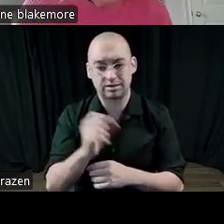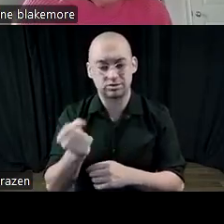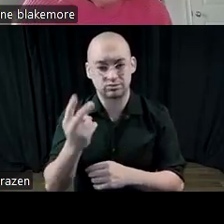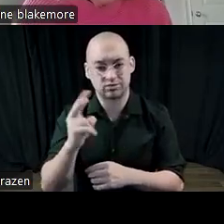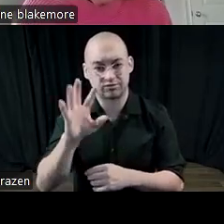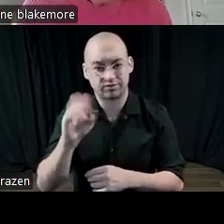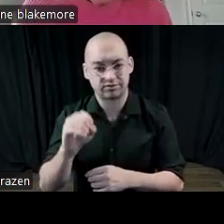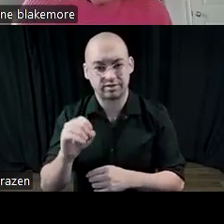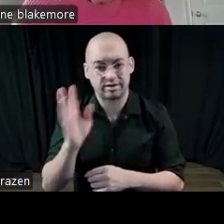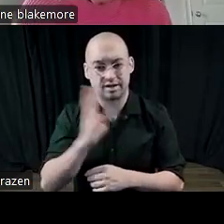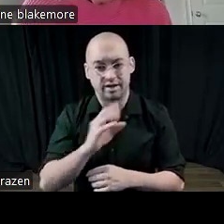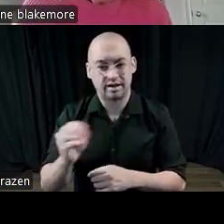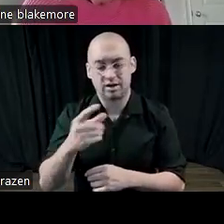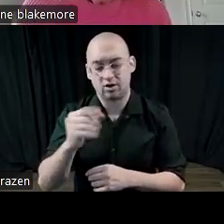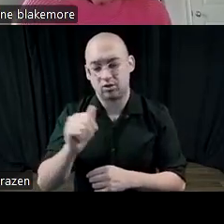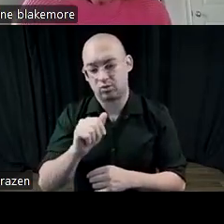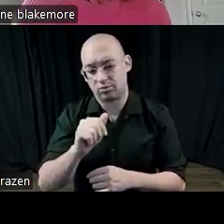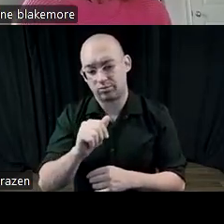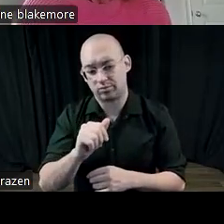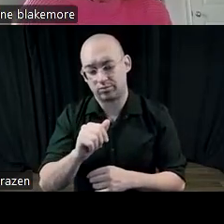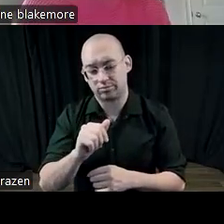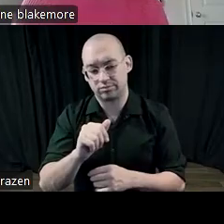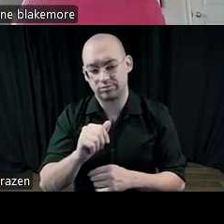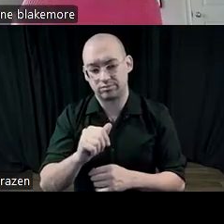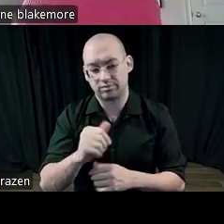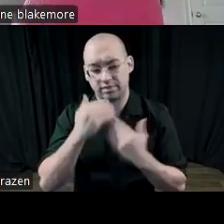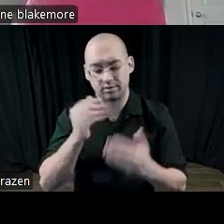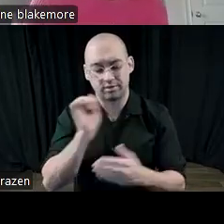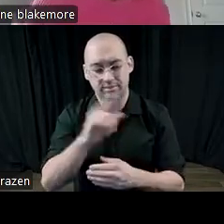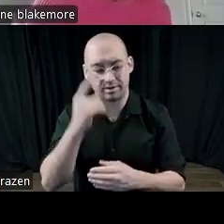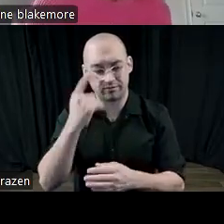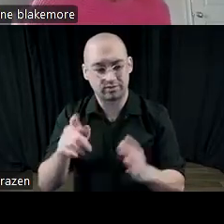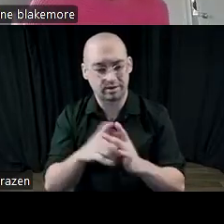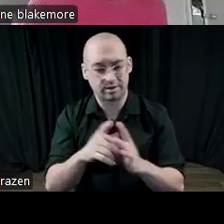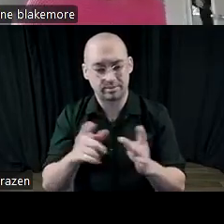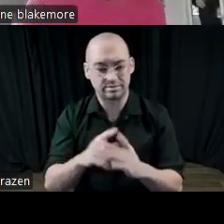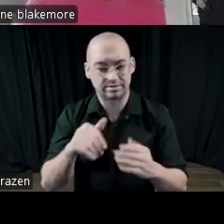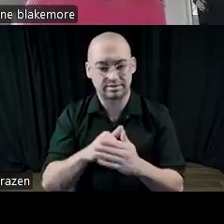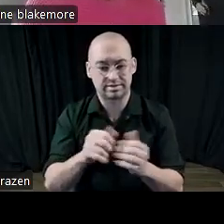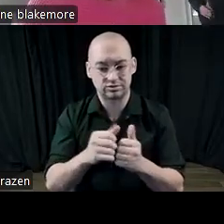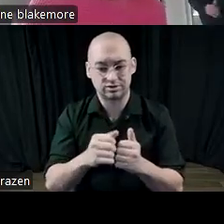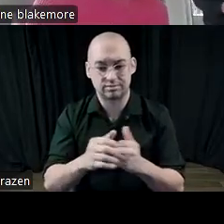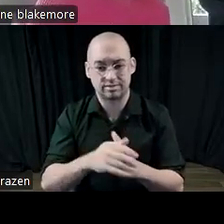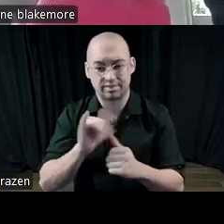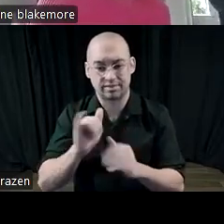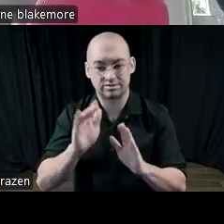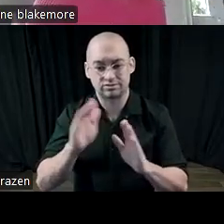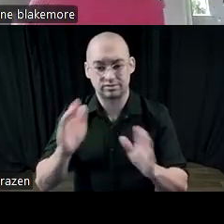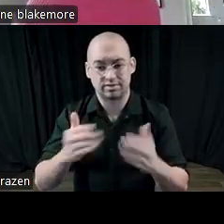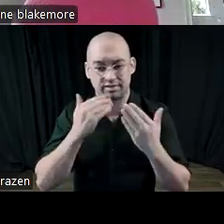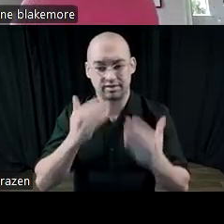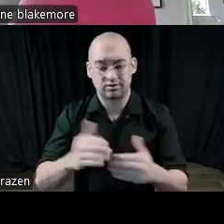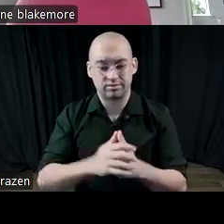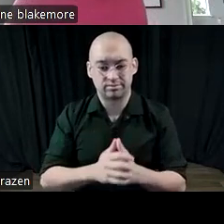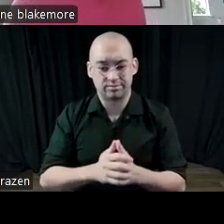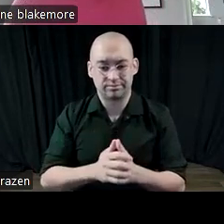12:50 and look forward to that. And thanks everyone for your comments in the chat. That was lovely of you. I appreciate that. All